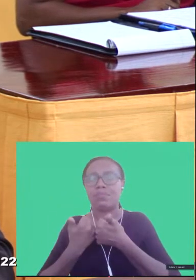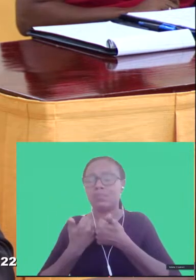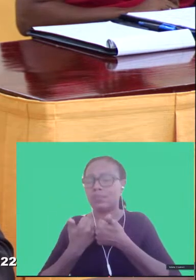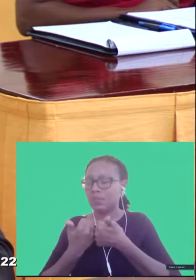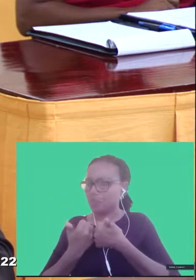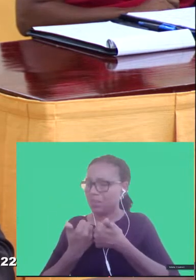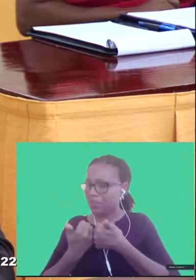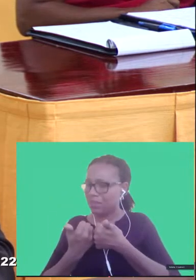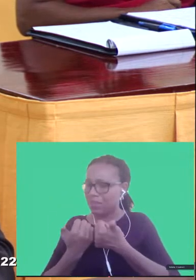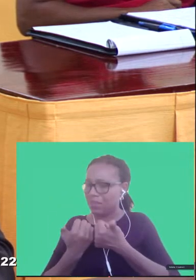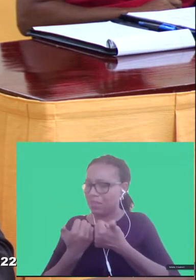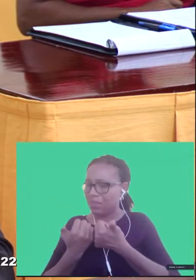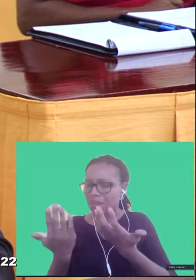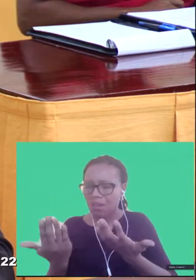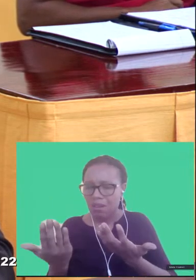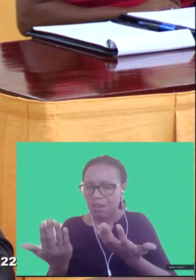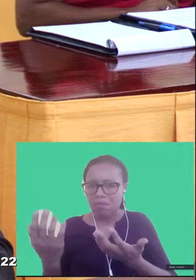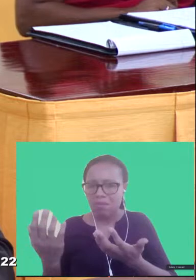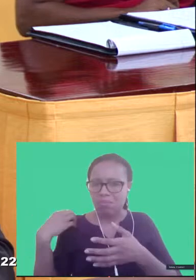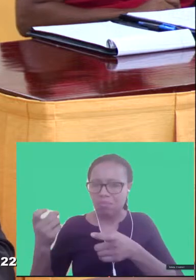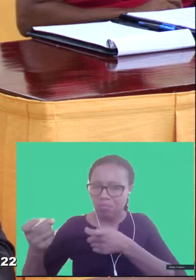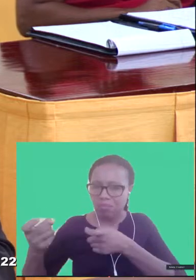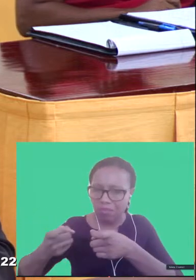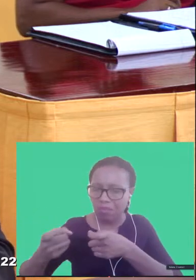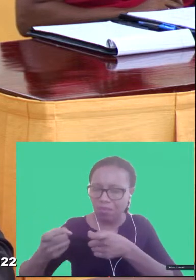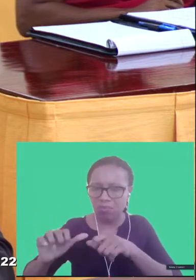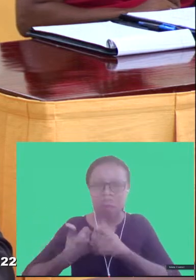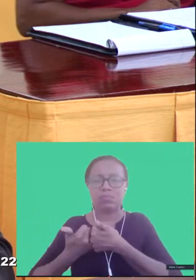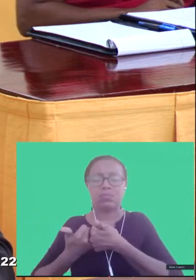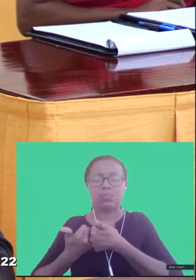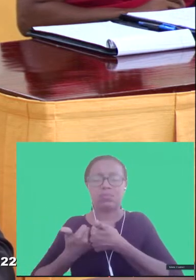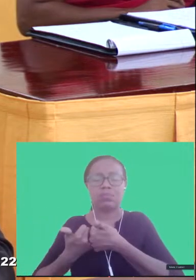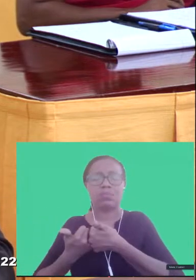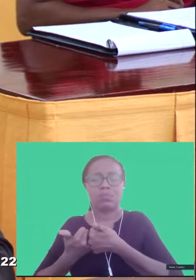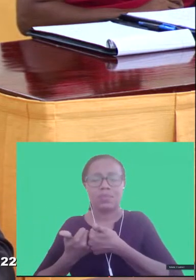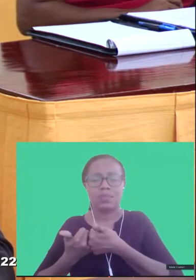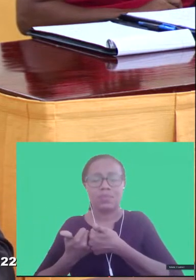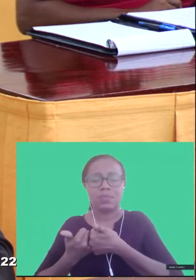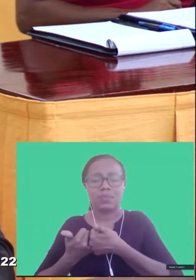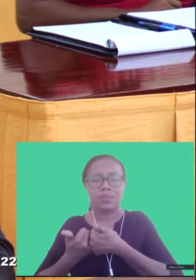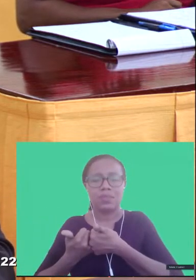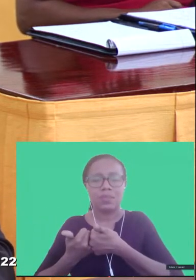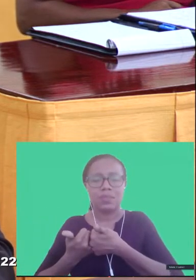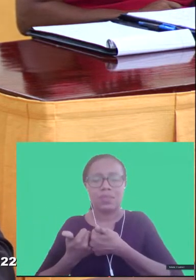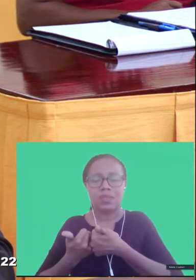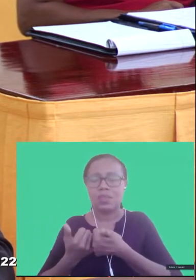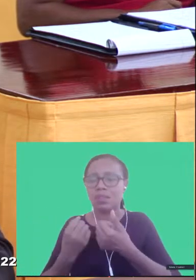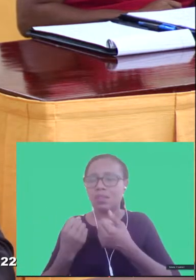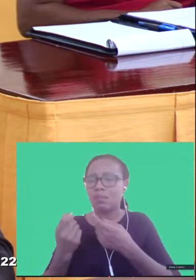according to what I read, at the center of the challenges that we are talking